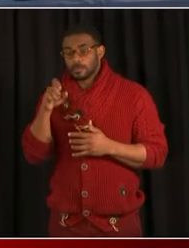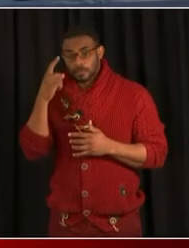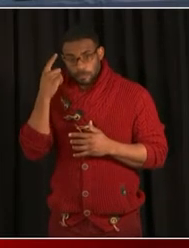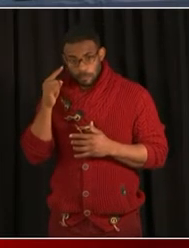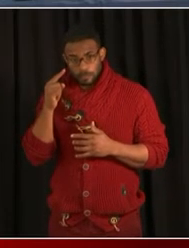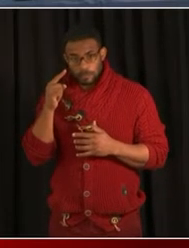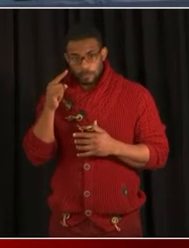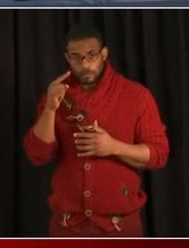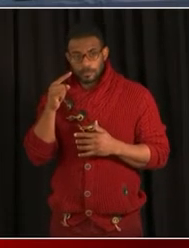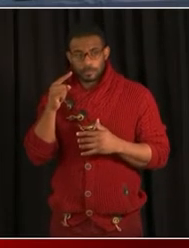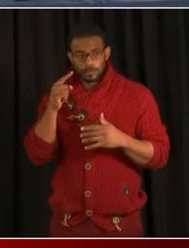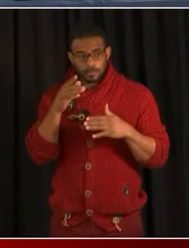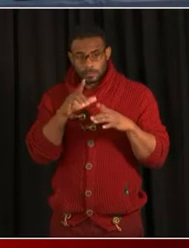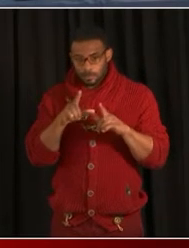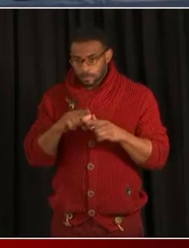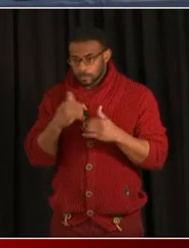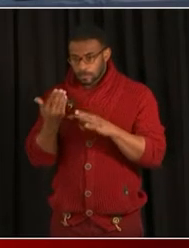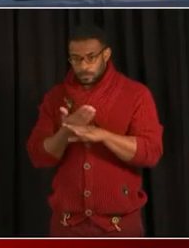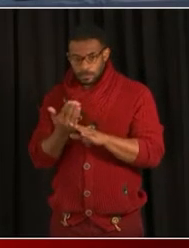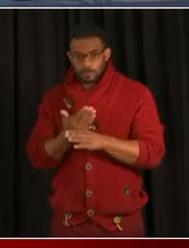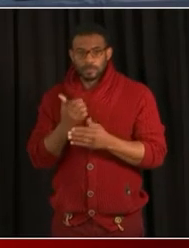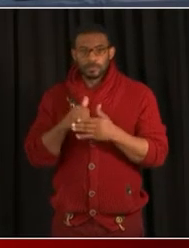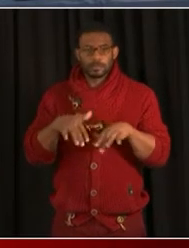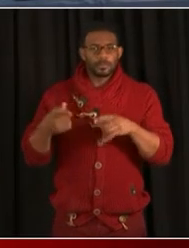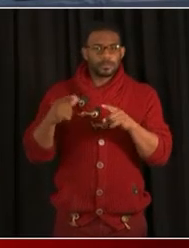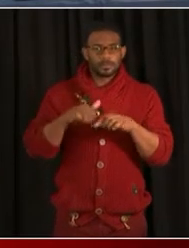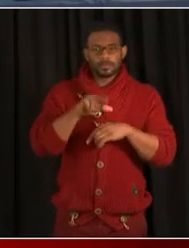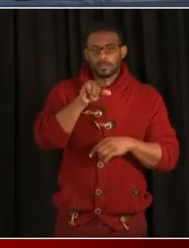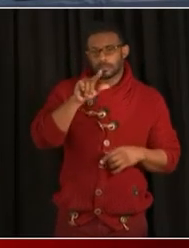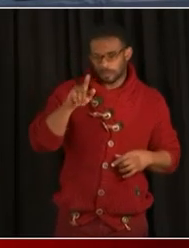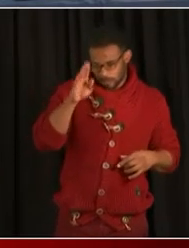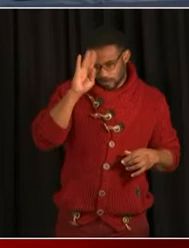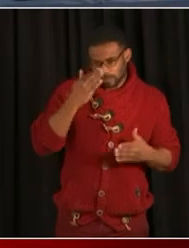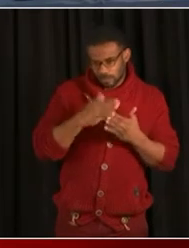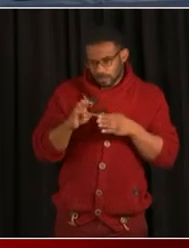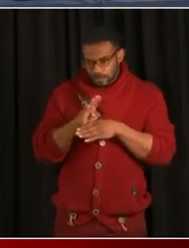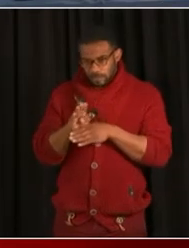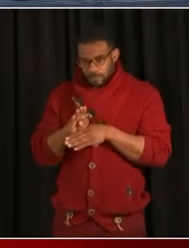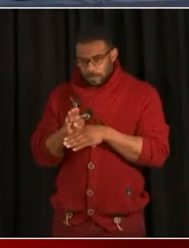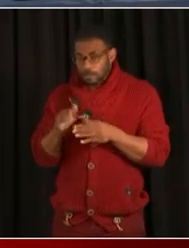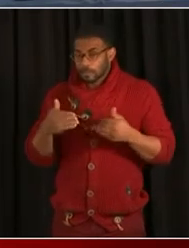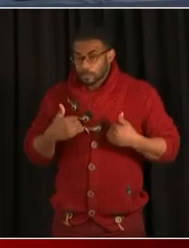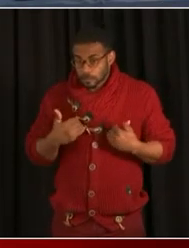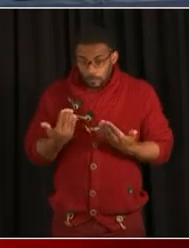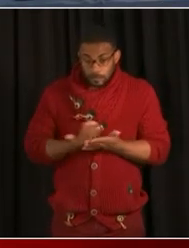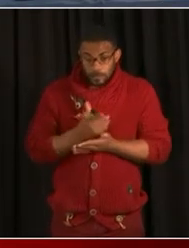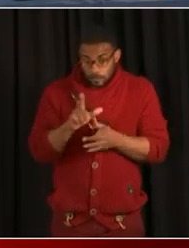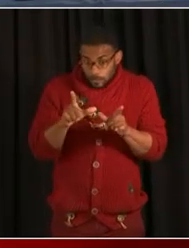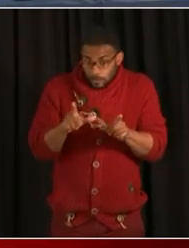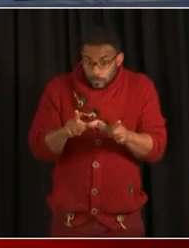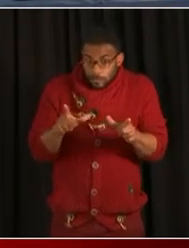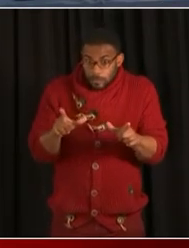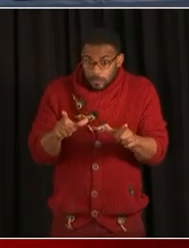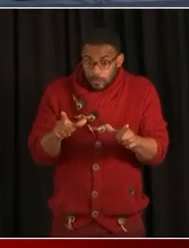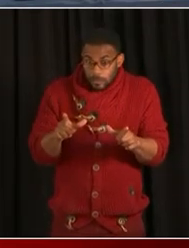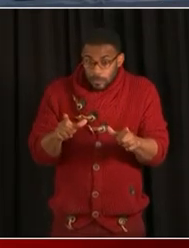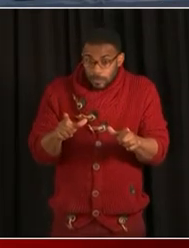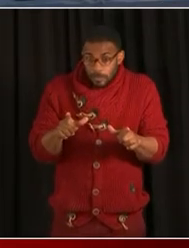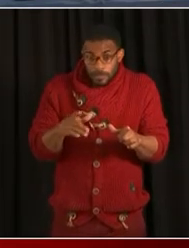for ABRA licenses or renewals that took place in 2020. We know that some businesses have renewed their